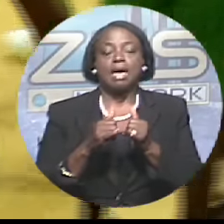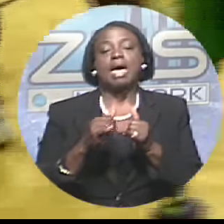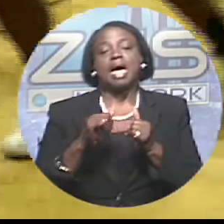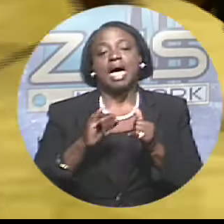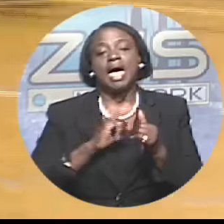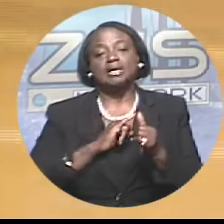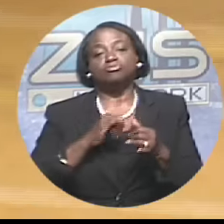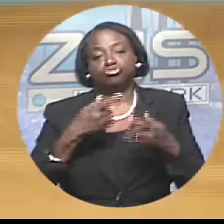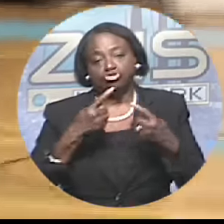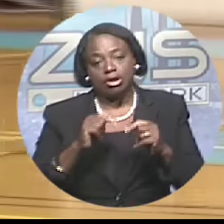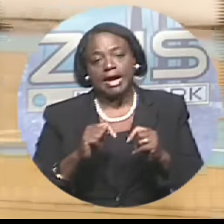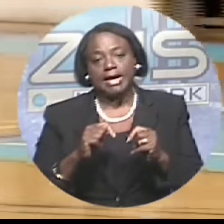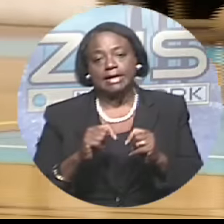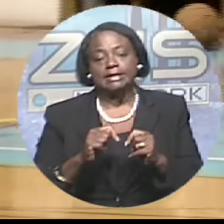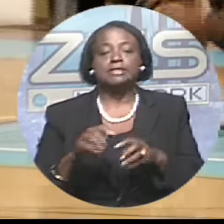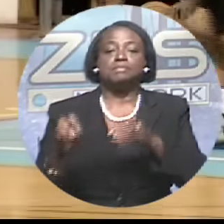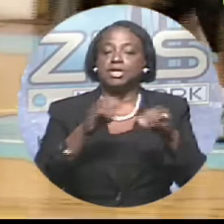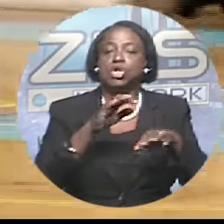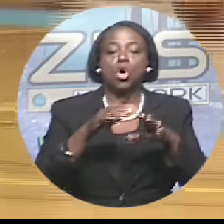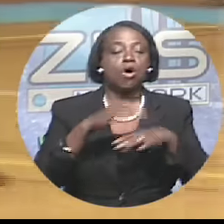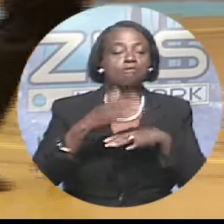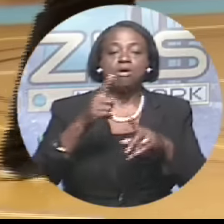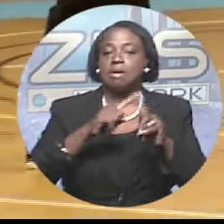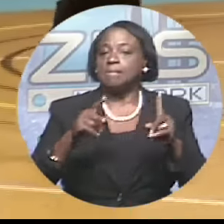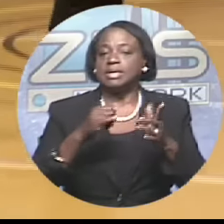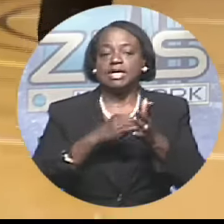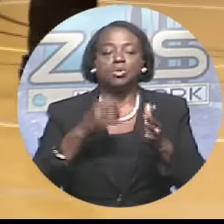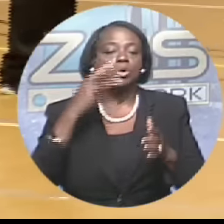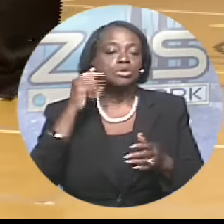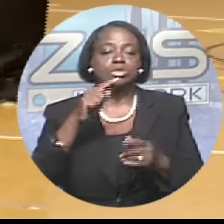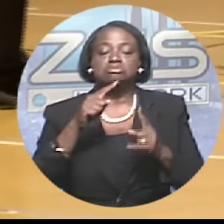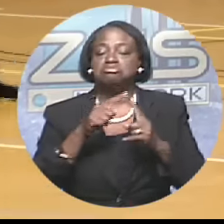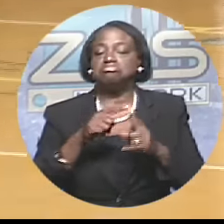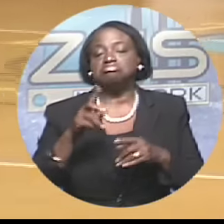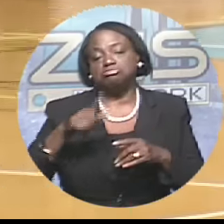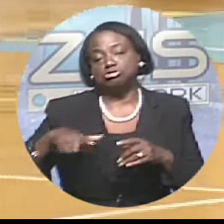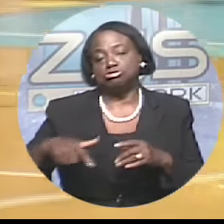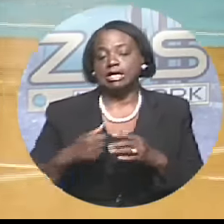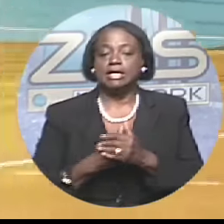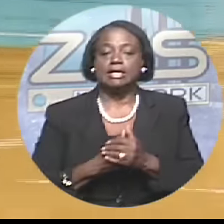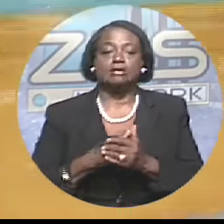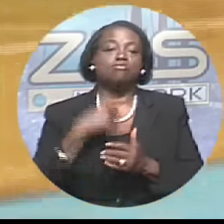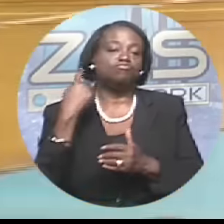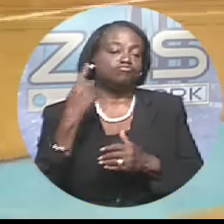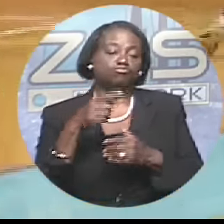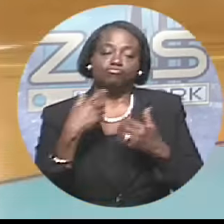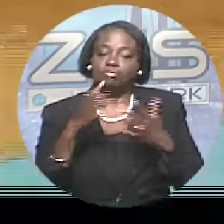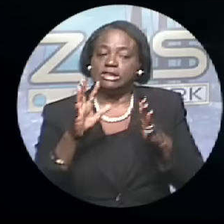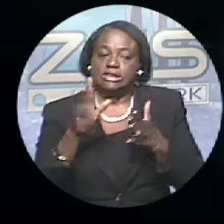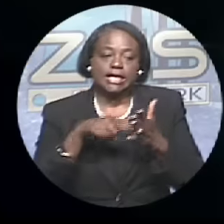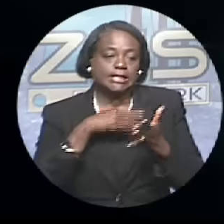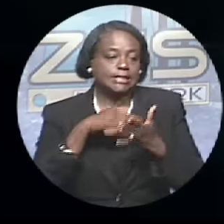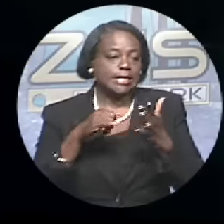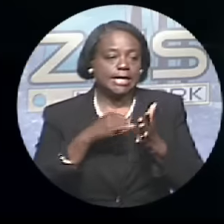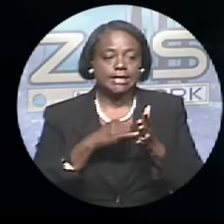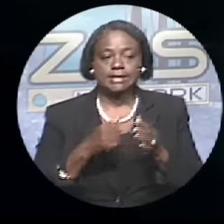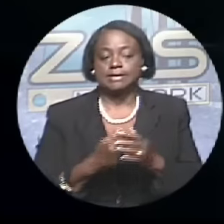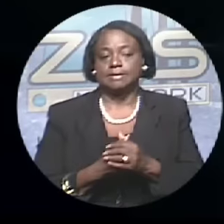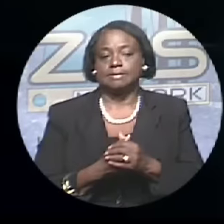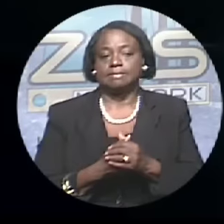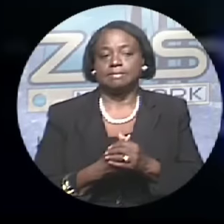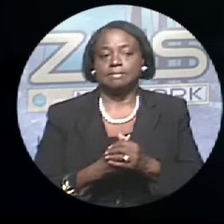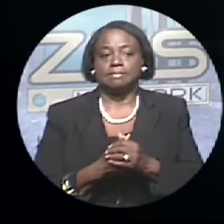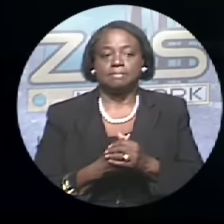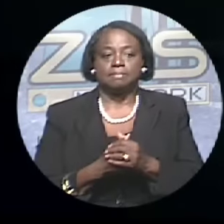it too late, and they had already resolved the funds, so, you know. That's how it goes, you know. Things got to work.